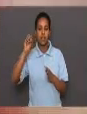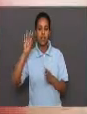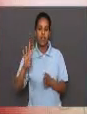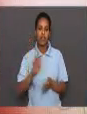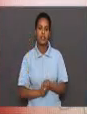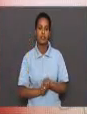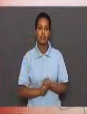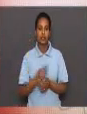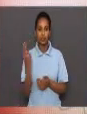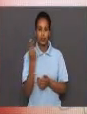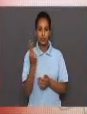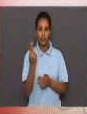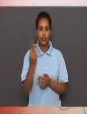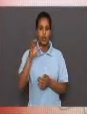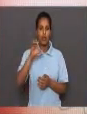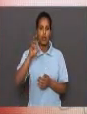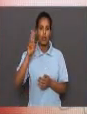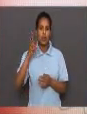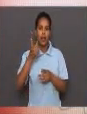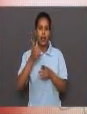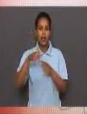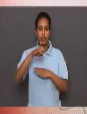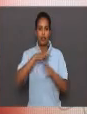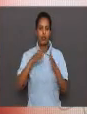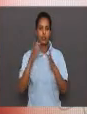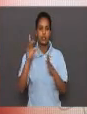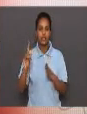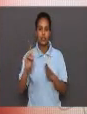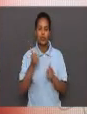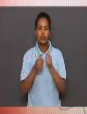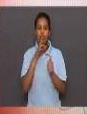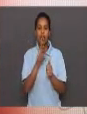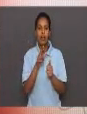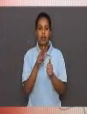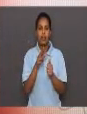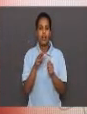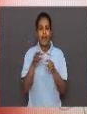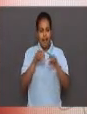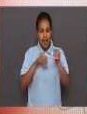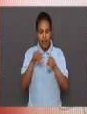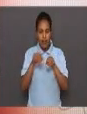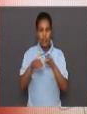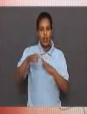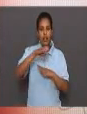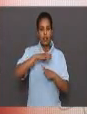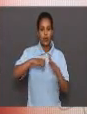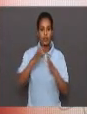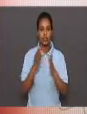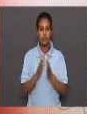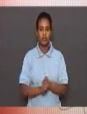sulfate using copper electrodes, which are active